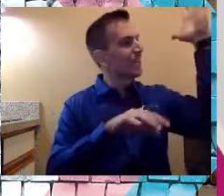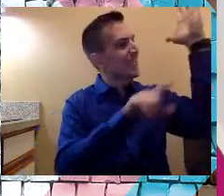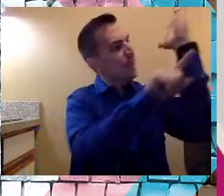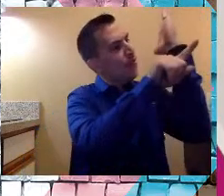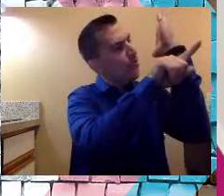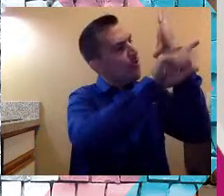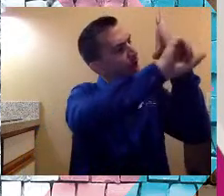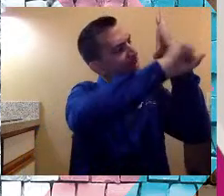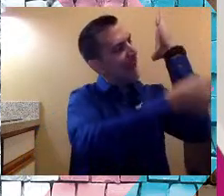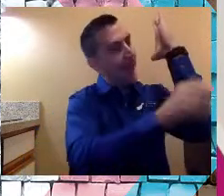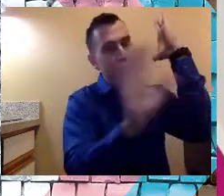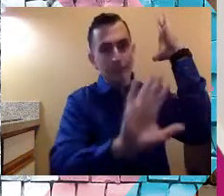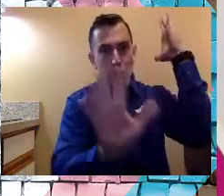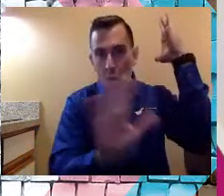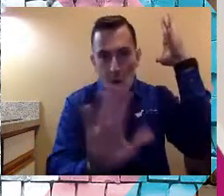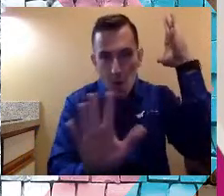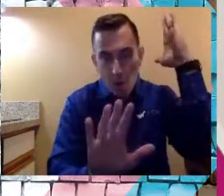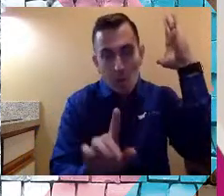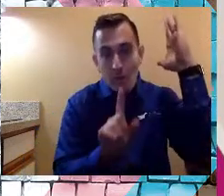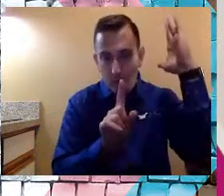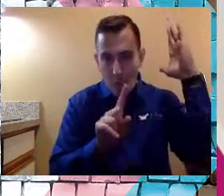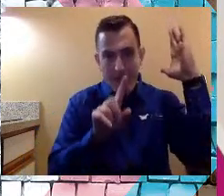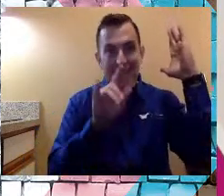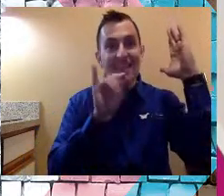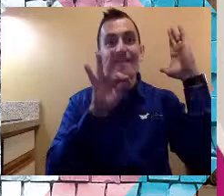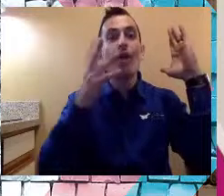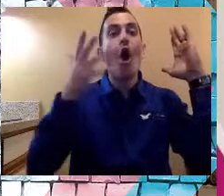ground. So once you find your stick,